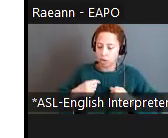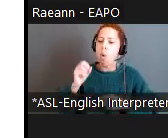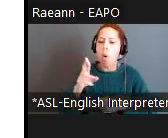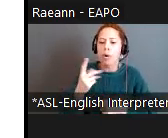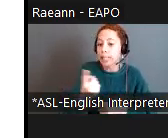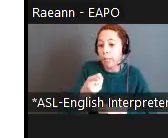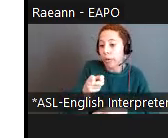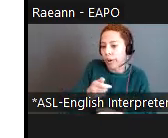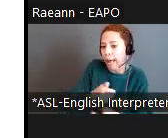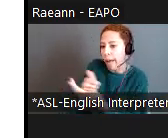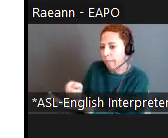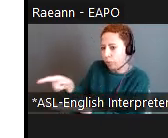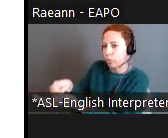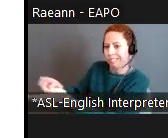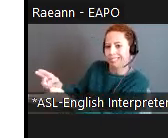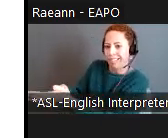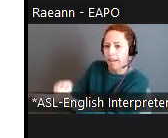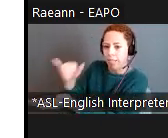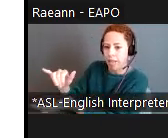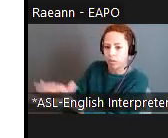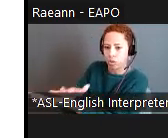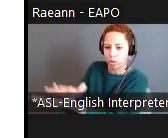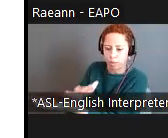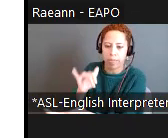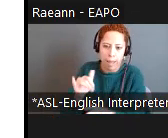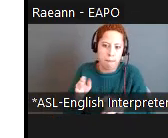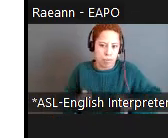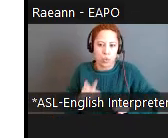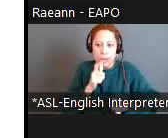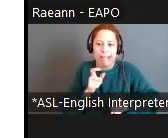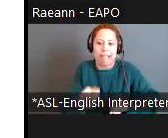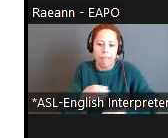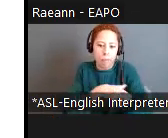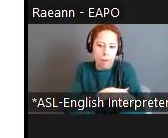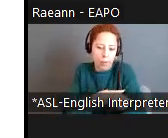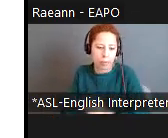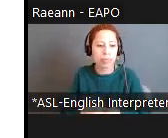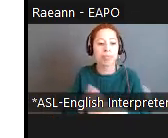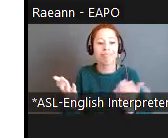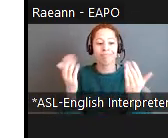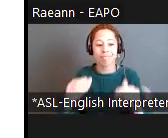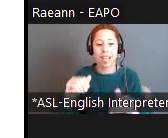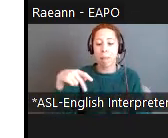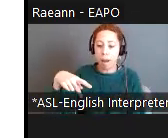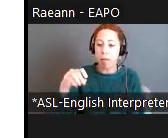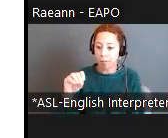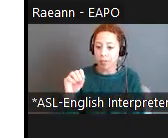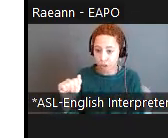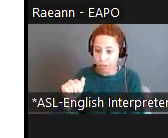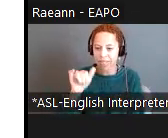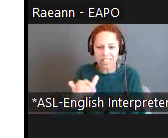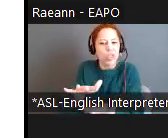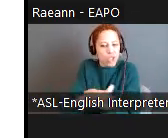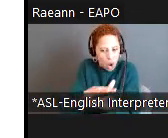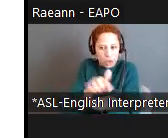attorney document. And then the power of attorney is, just like I said, it's the physical document. It is not your person. I